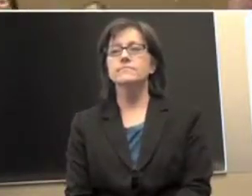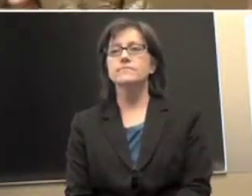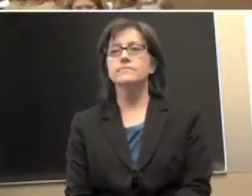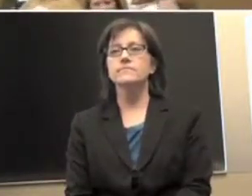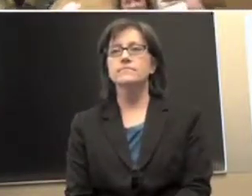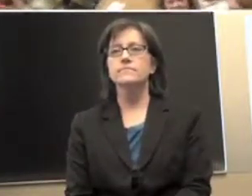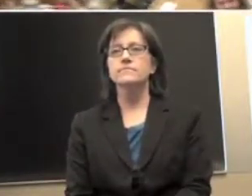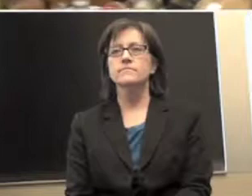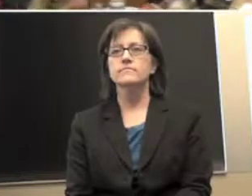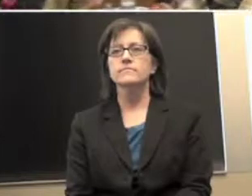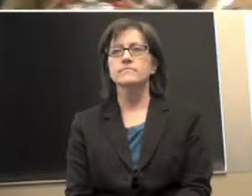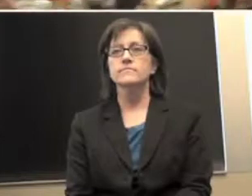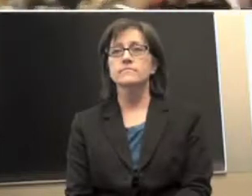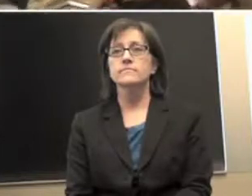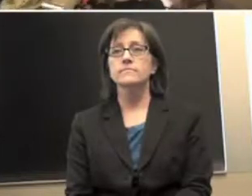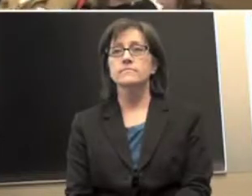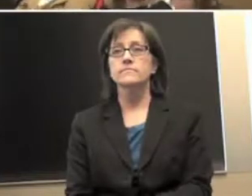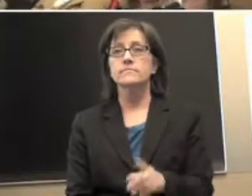We took